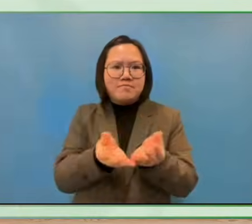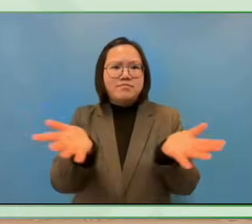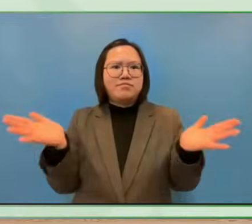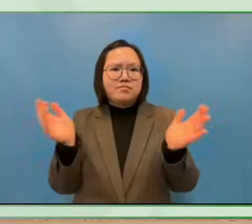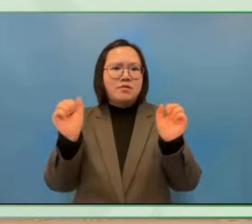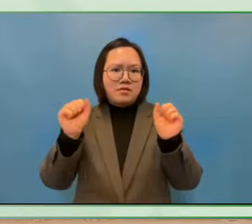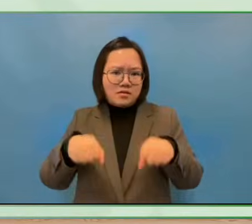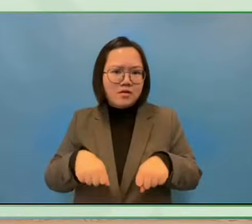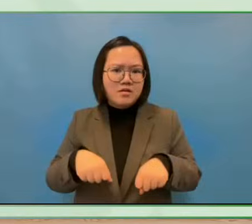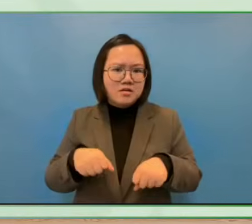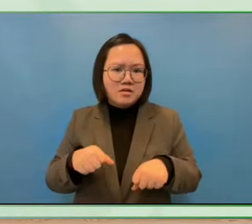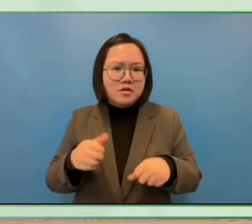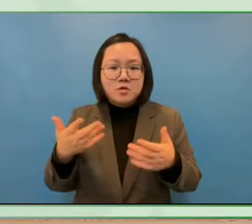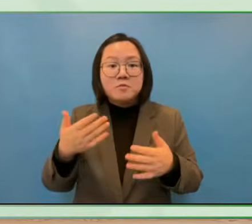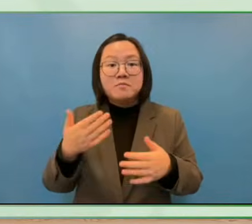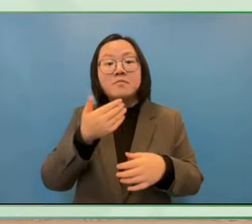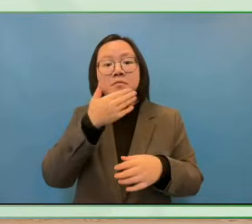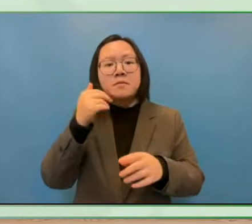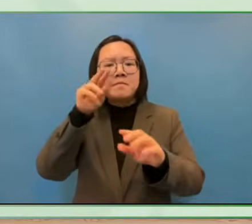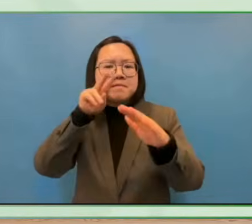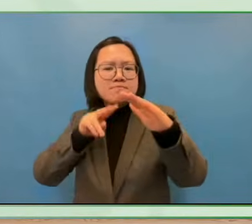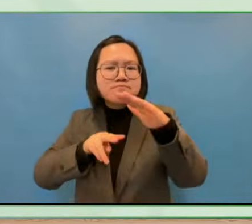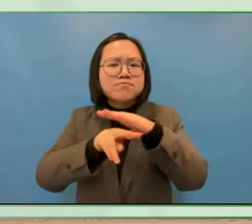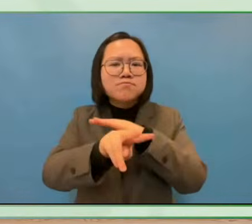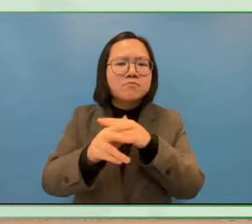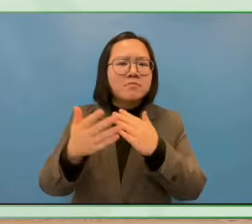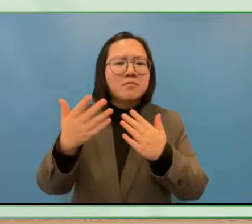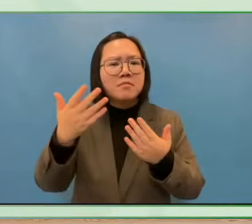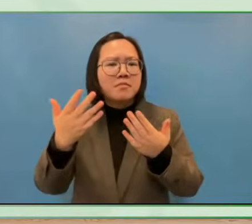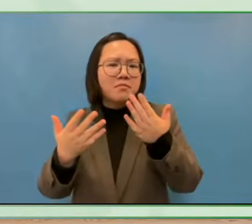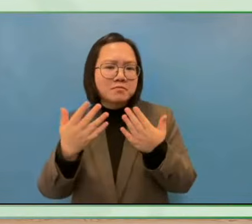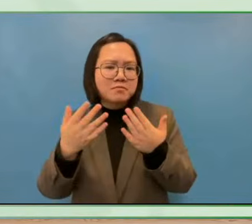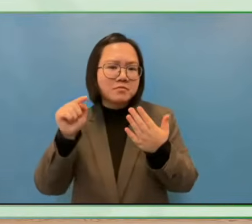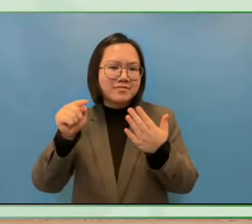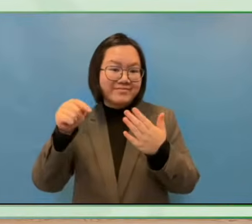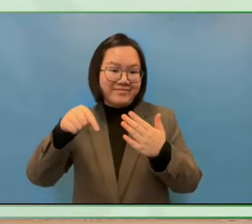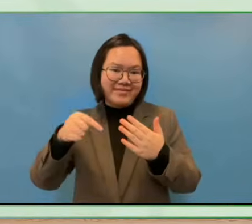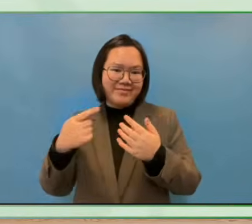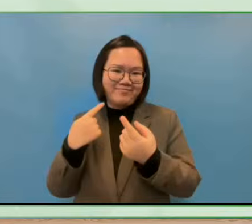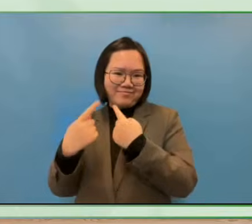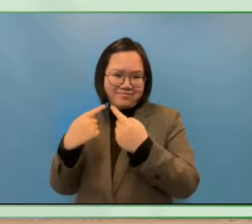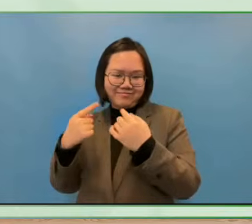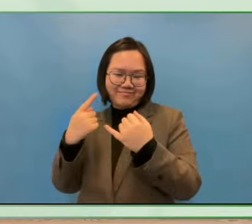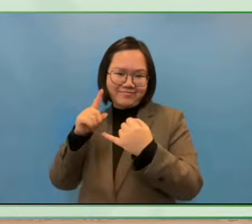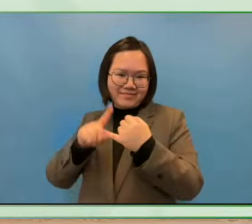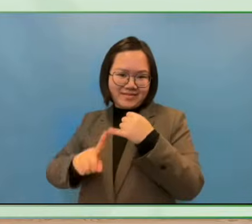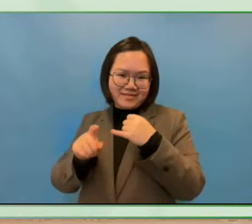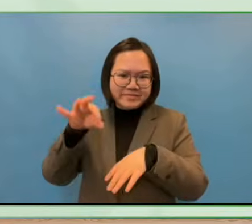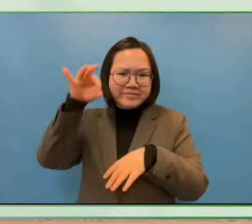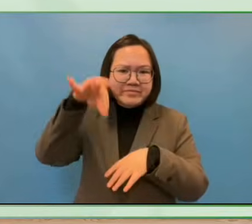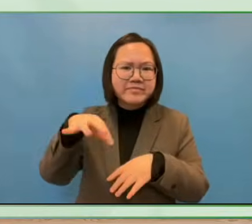end of this fireside. Is there anything that you want to mention, which you highlight, which you did not so far?